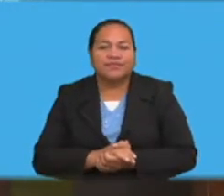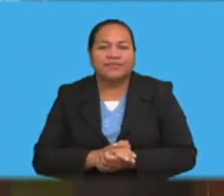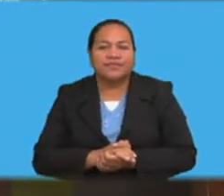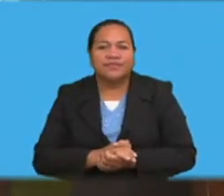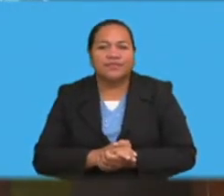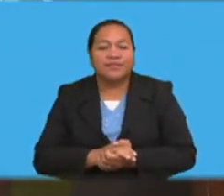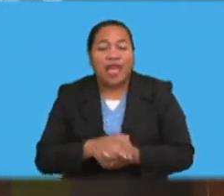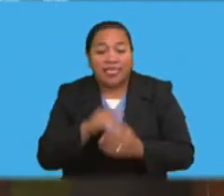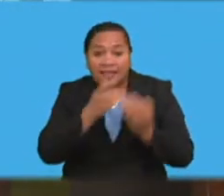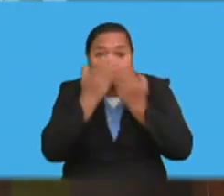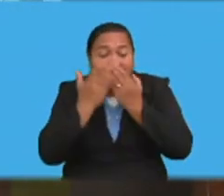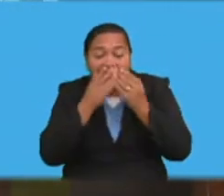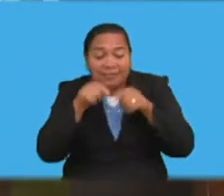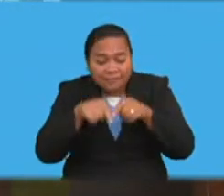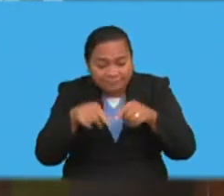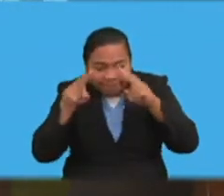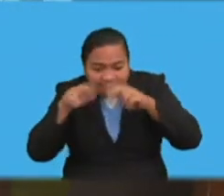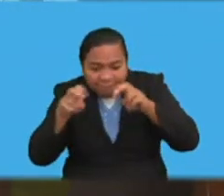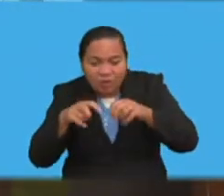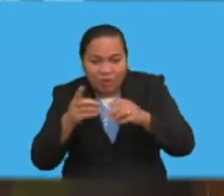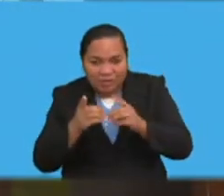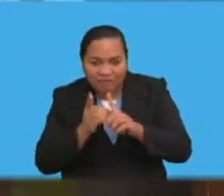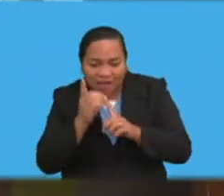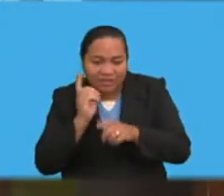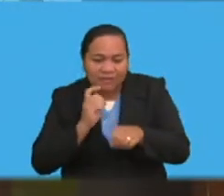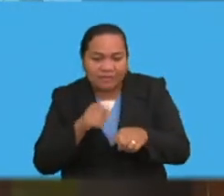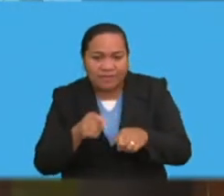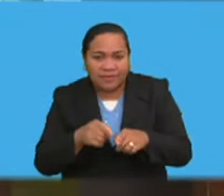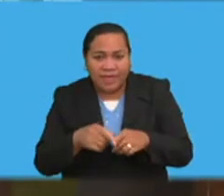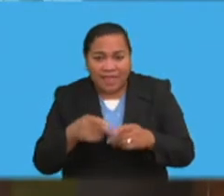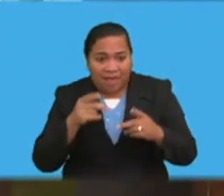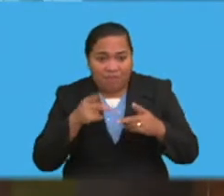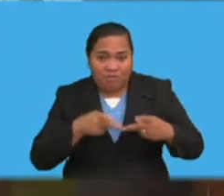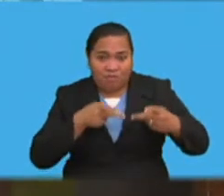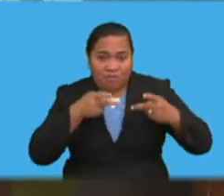and the study was developed on that. The proposed master plan, Madam